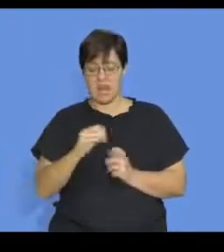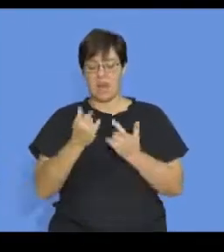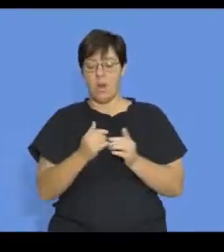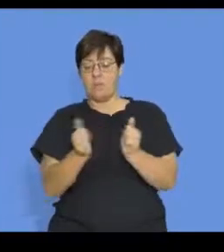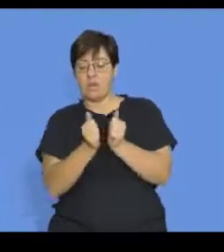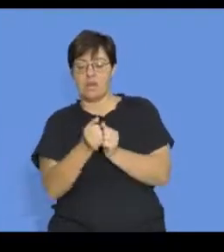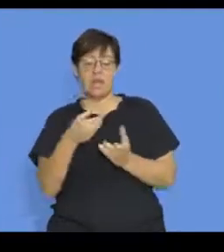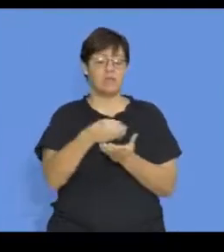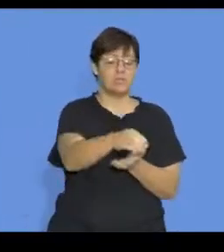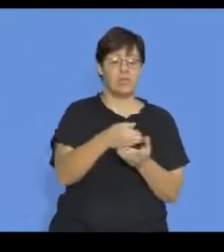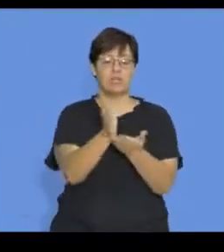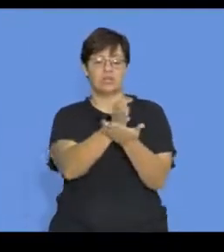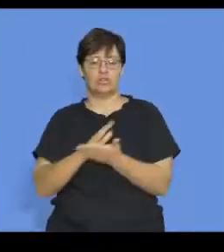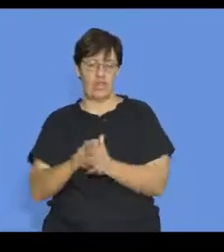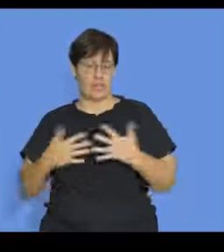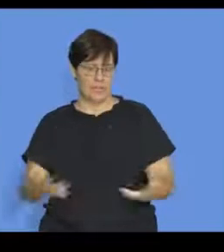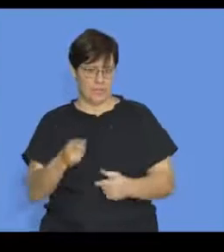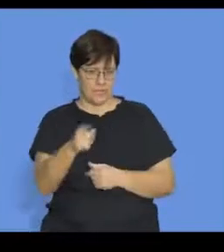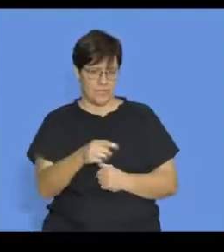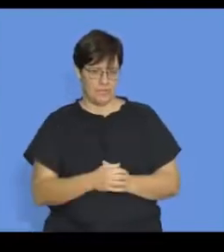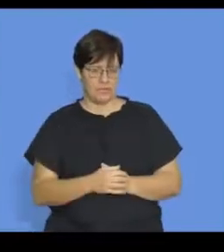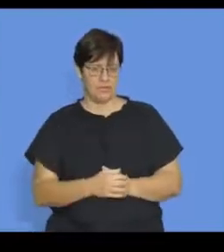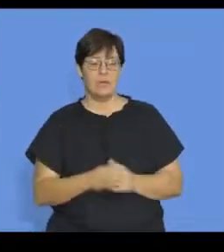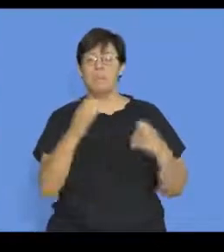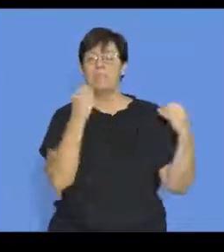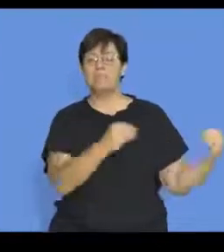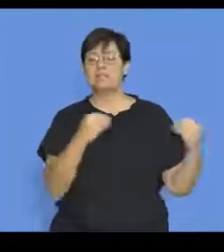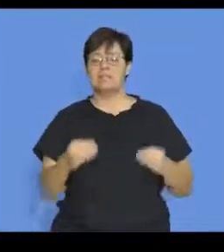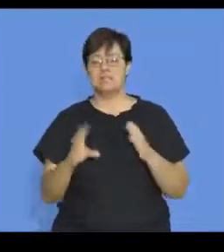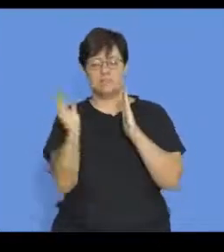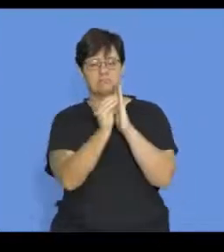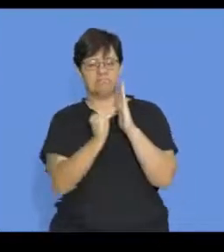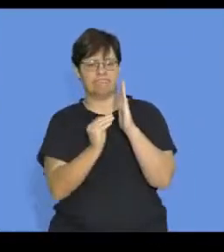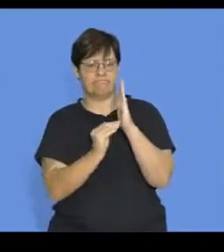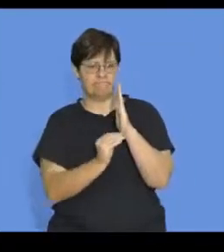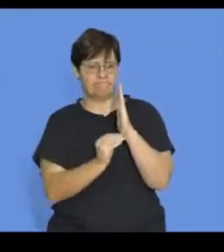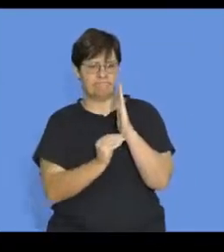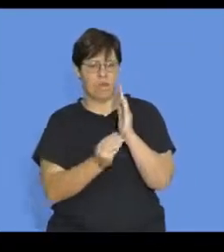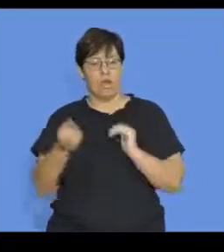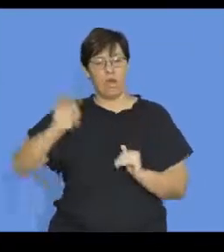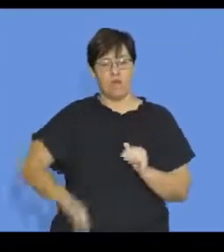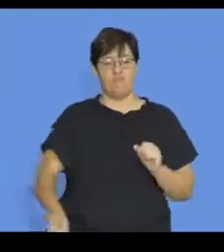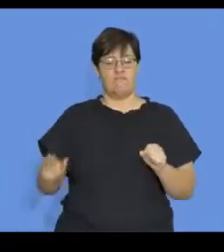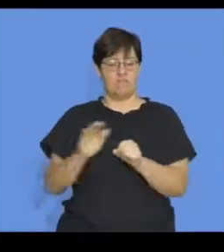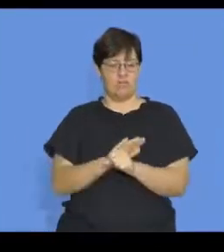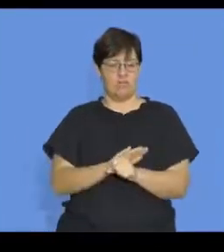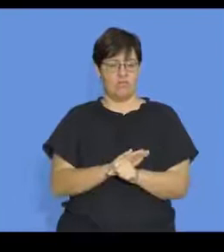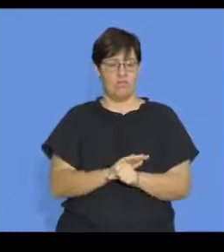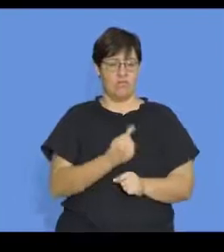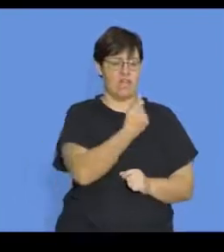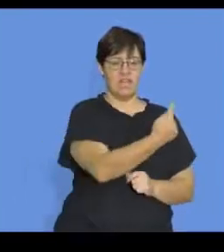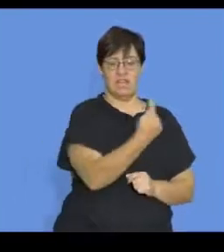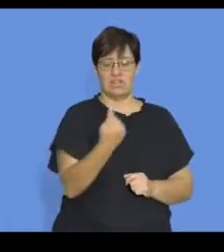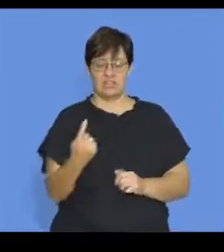partners? How does a business keep a record of total earnings for each